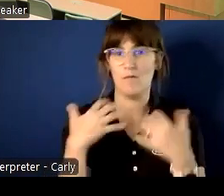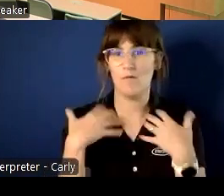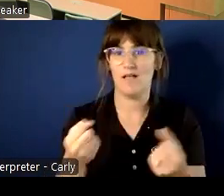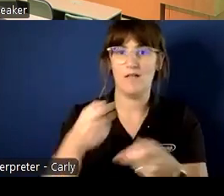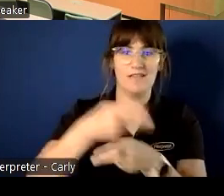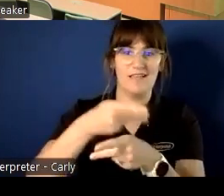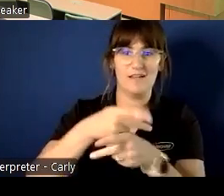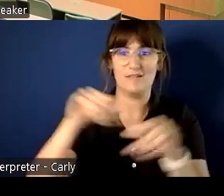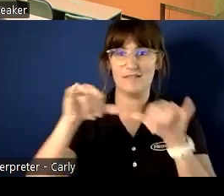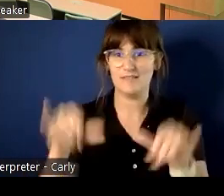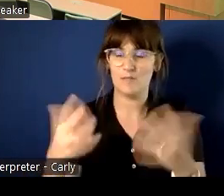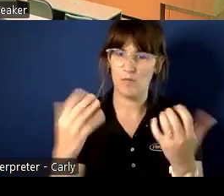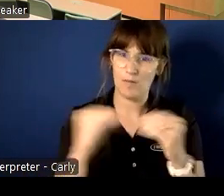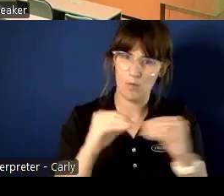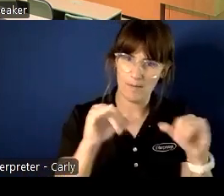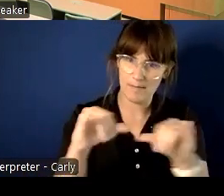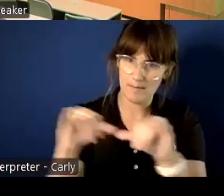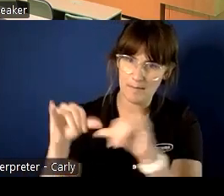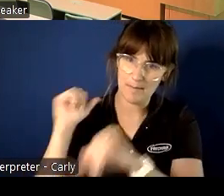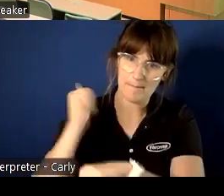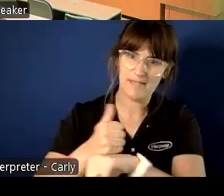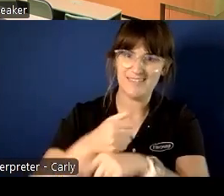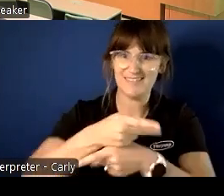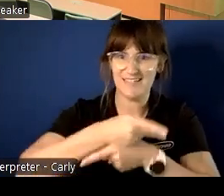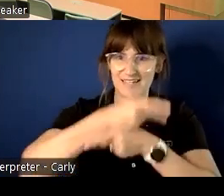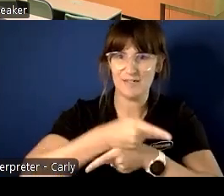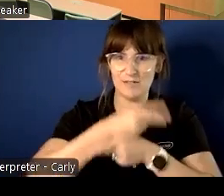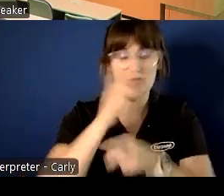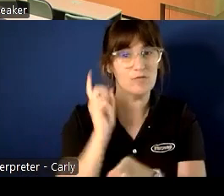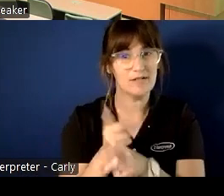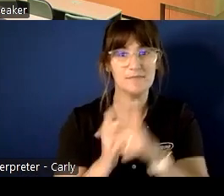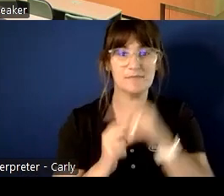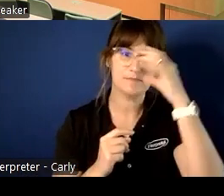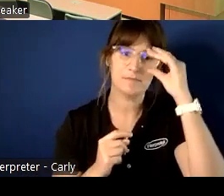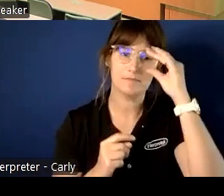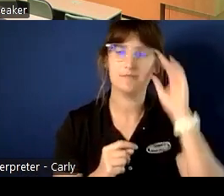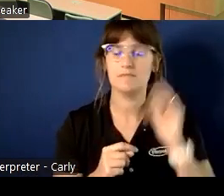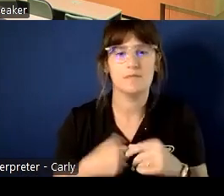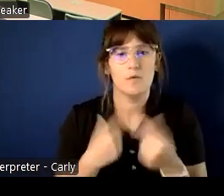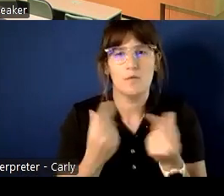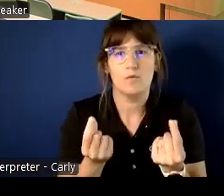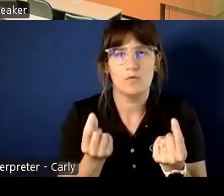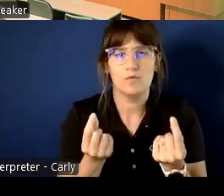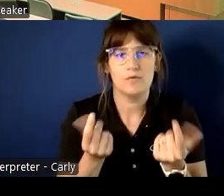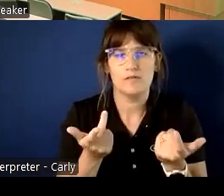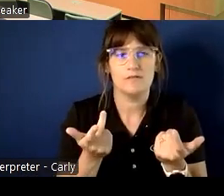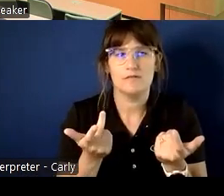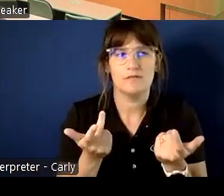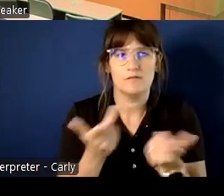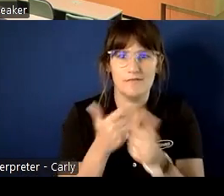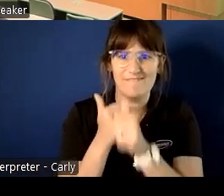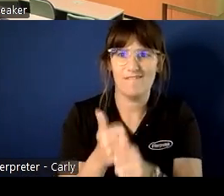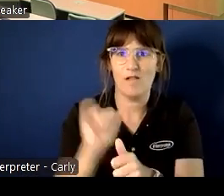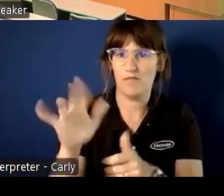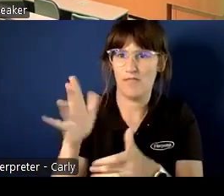measurement-based care, right? It's like what are you doing to kind of follow that